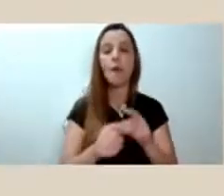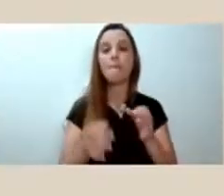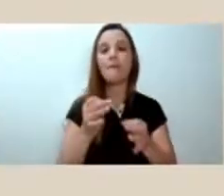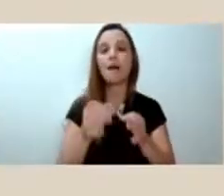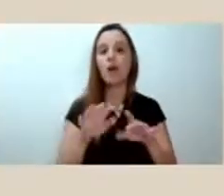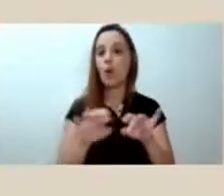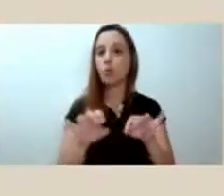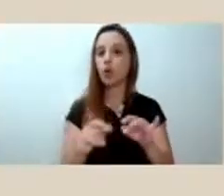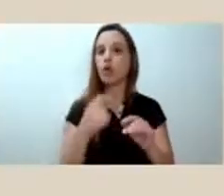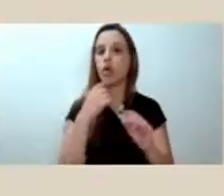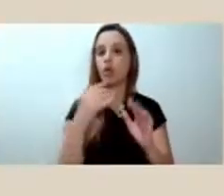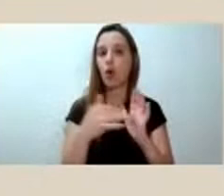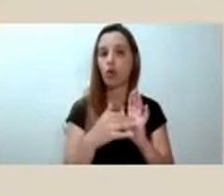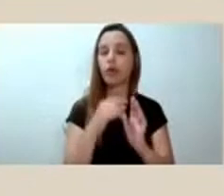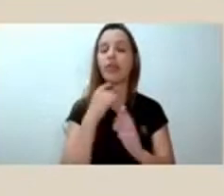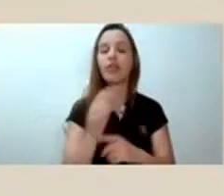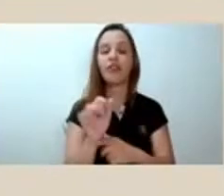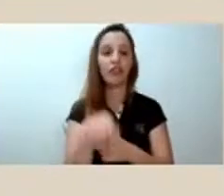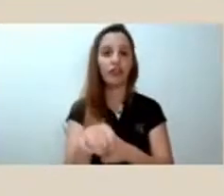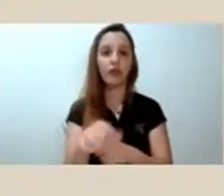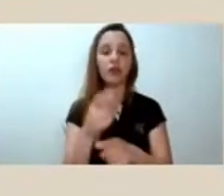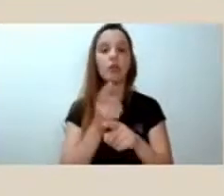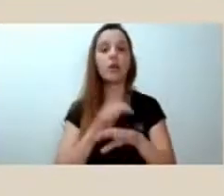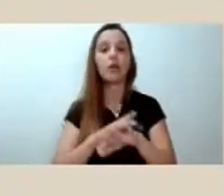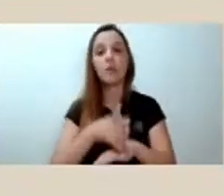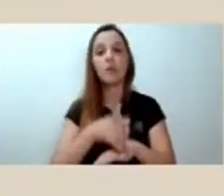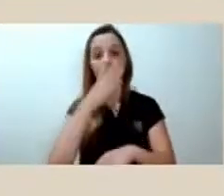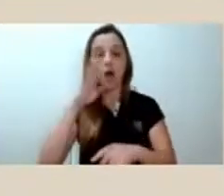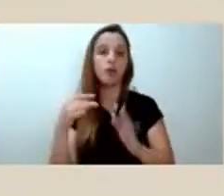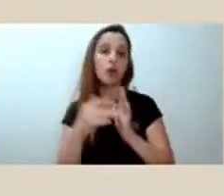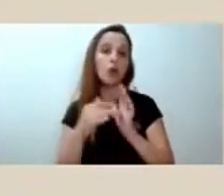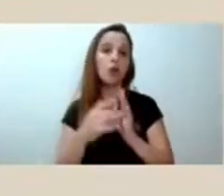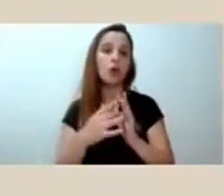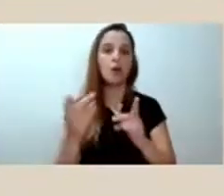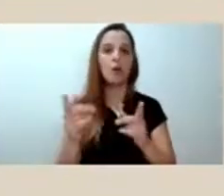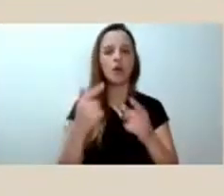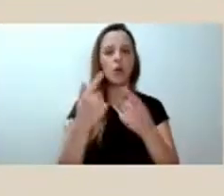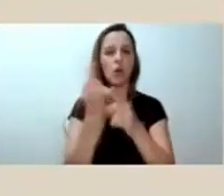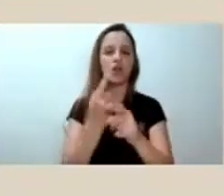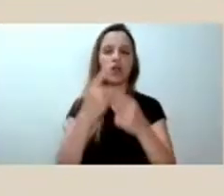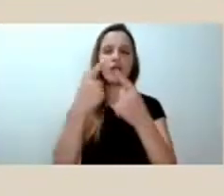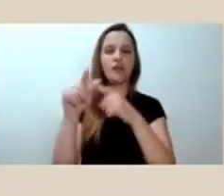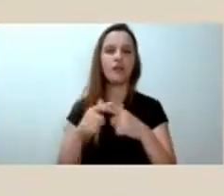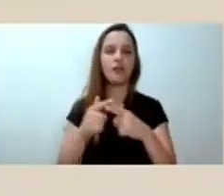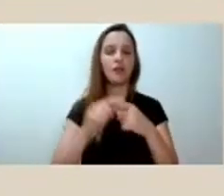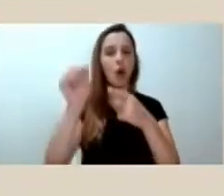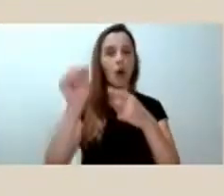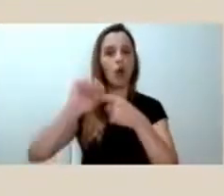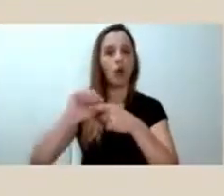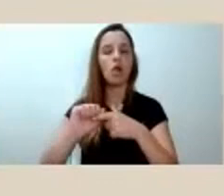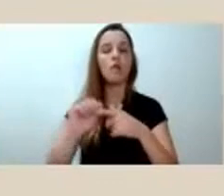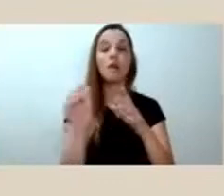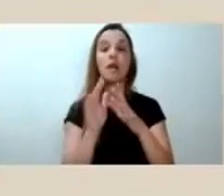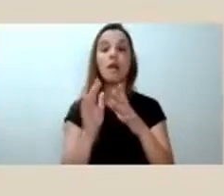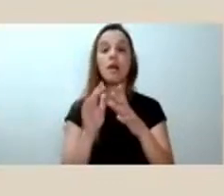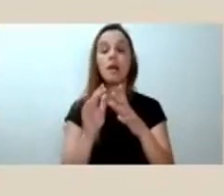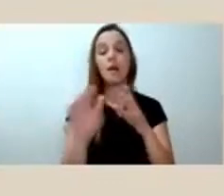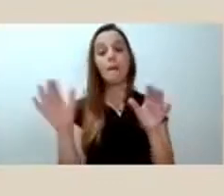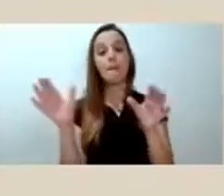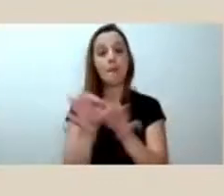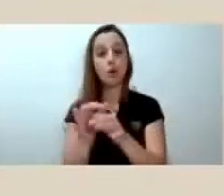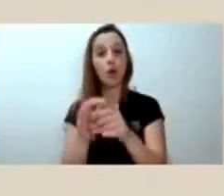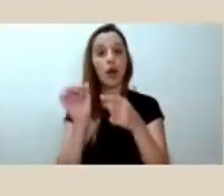what they do. If they eliminate the ones that are different, they eliminate the minority, the outlier, and so on, and they go